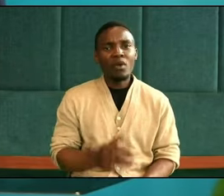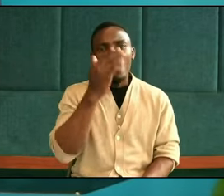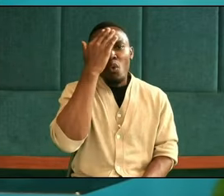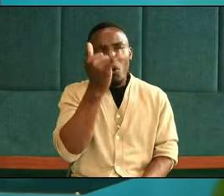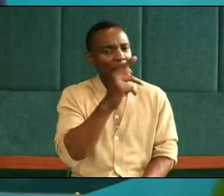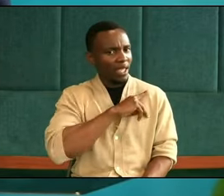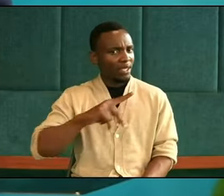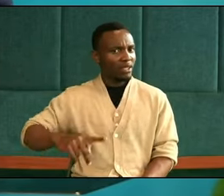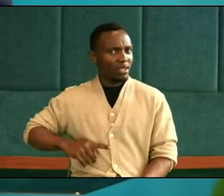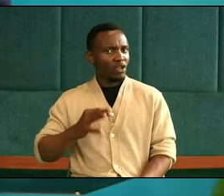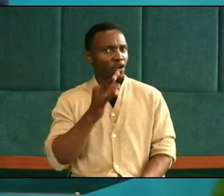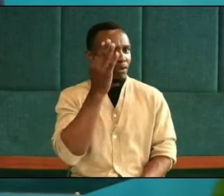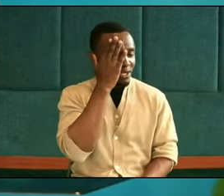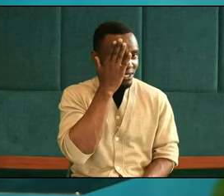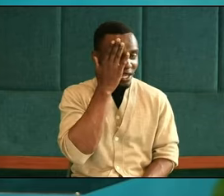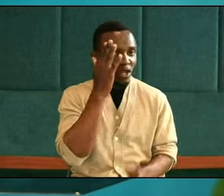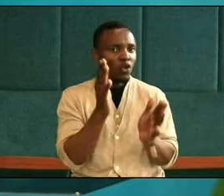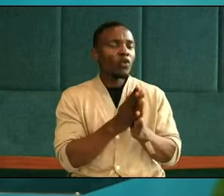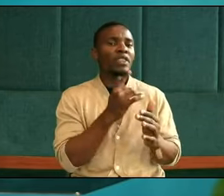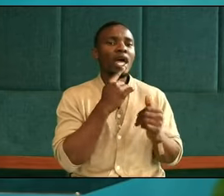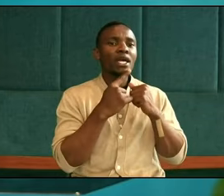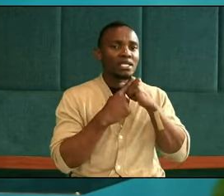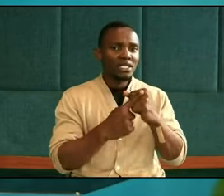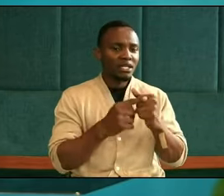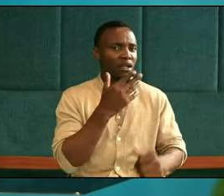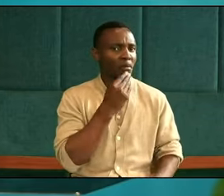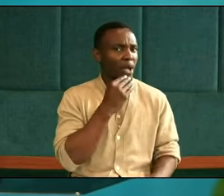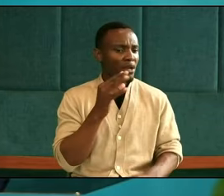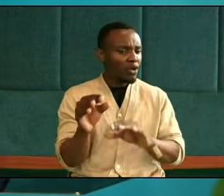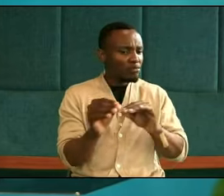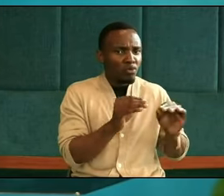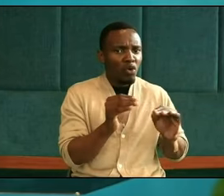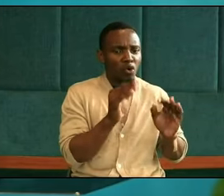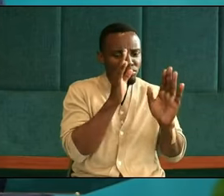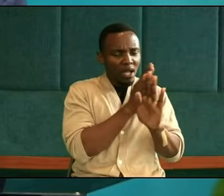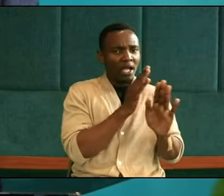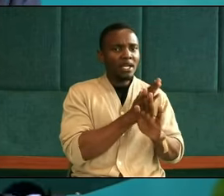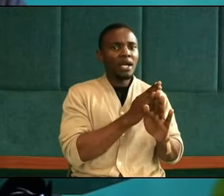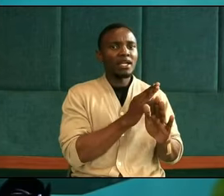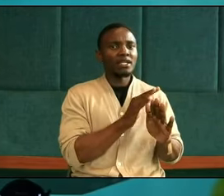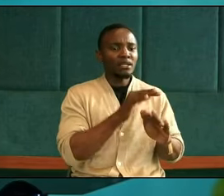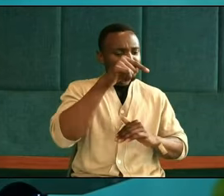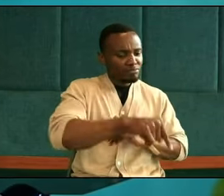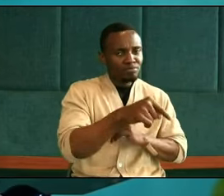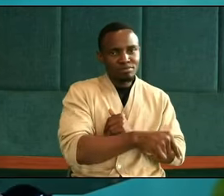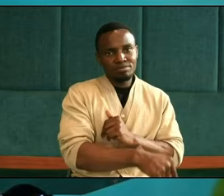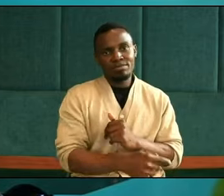the king of Israel, together with 600 men, go farther down to